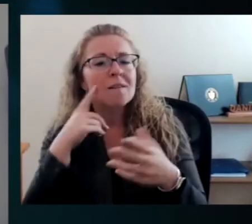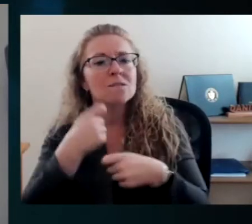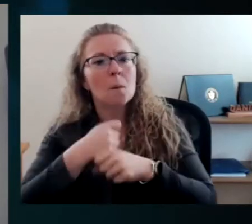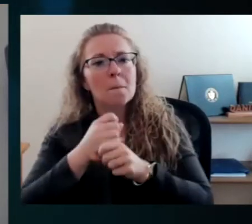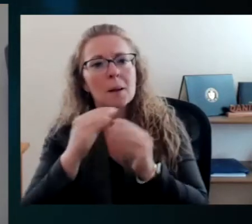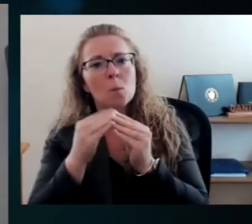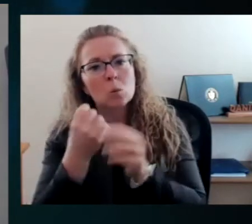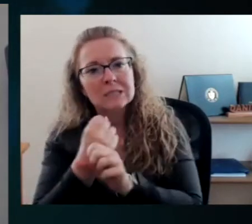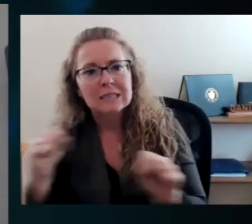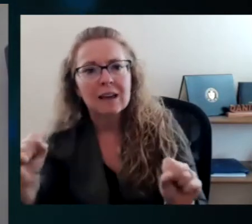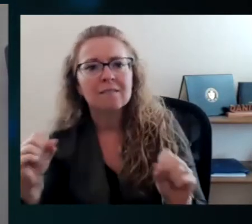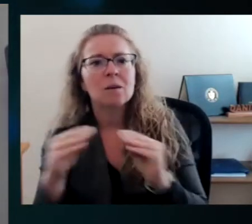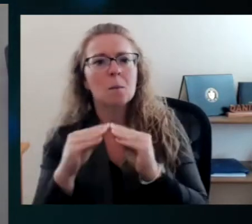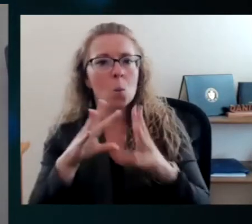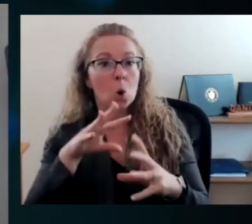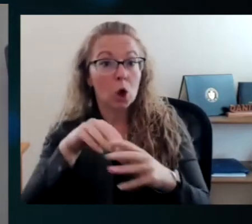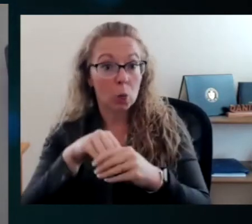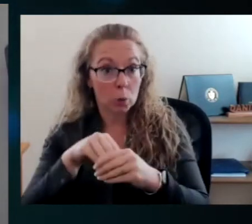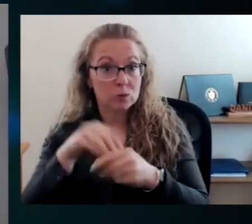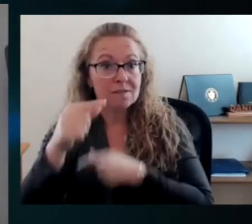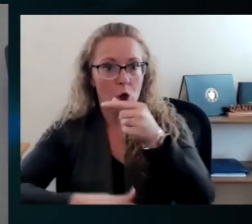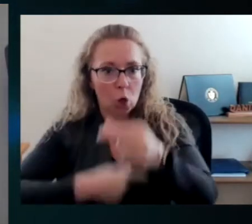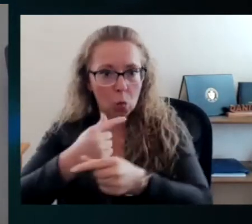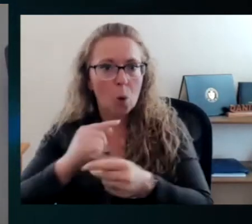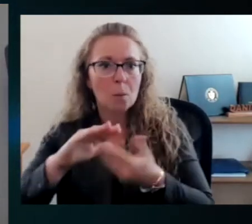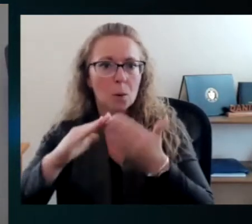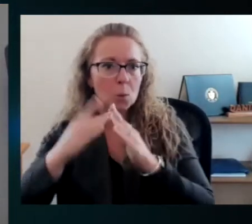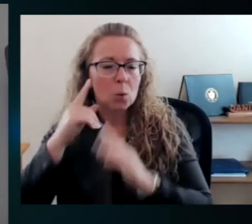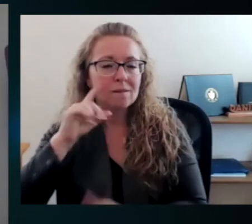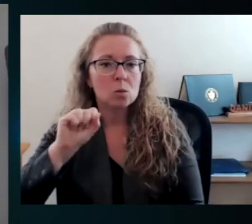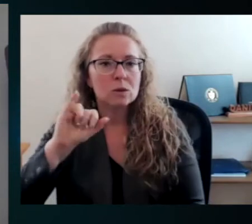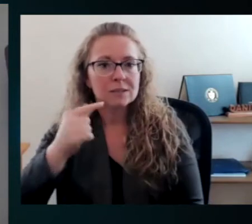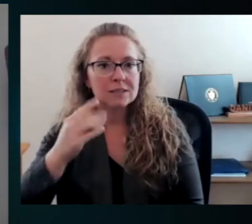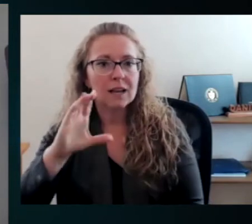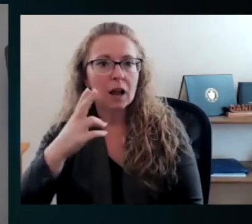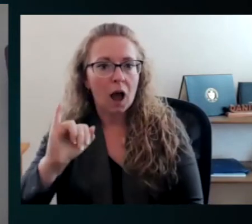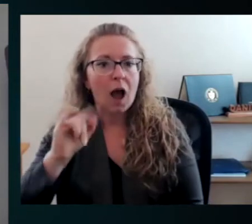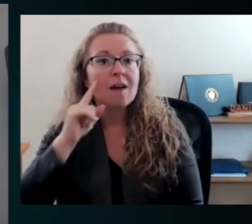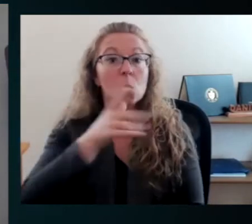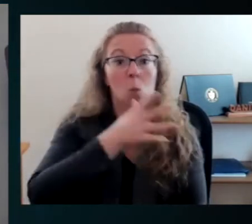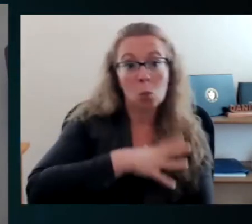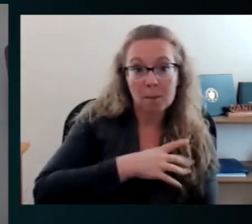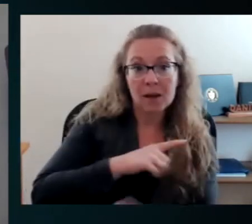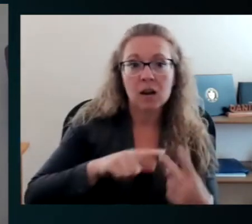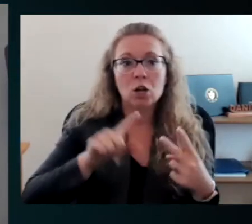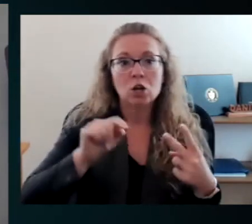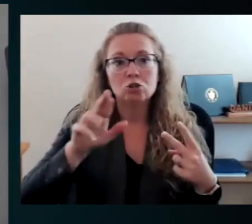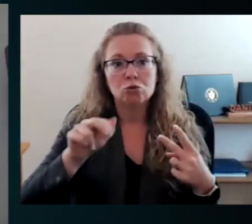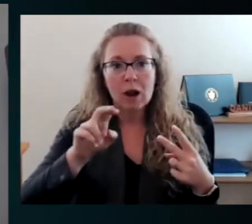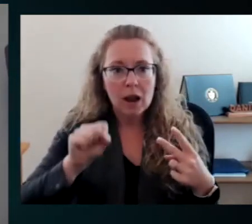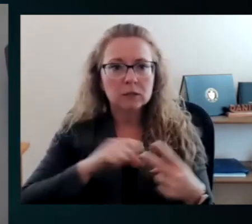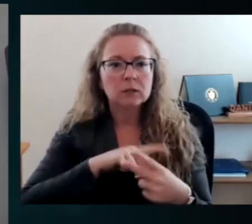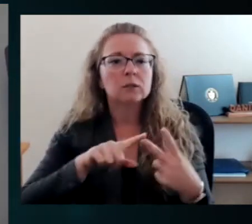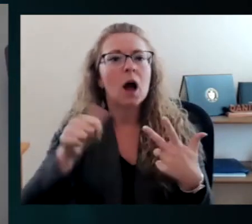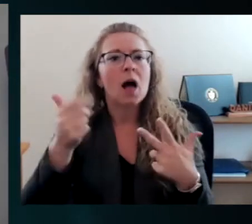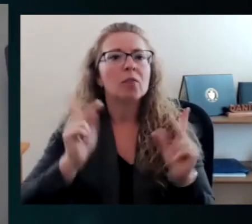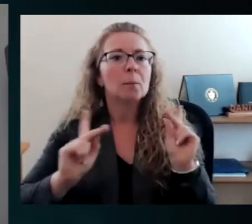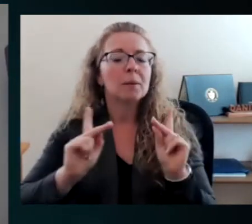inclusive global SIGCHI community for women, trans people, and other marginalized folks due to their gender